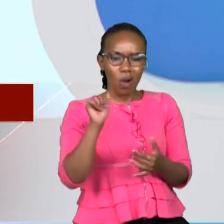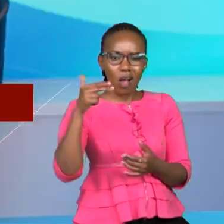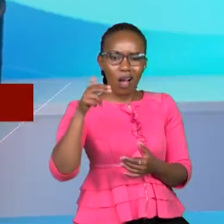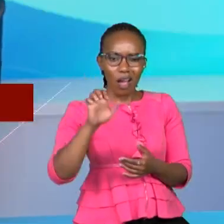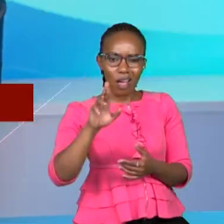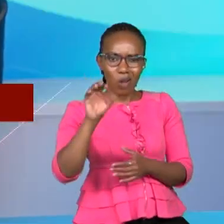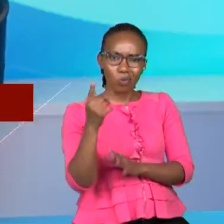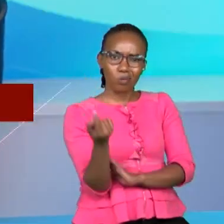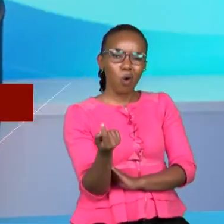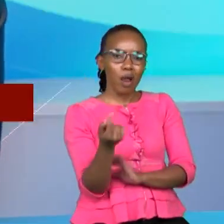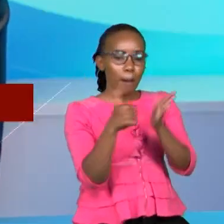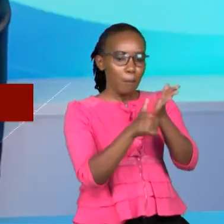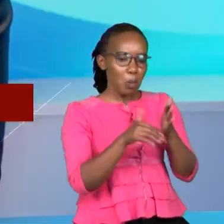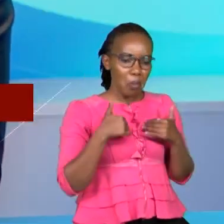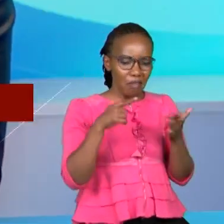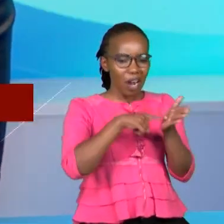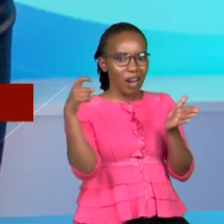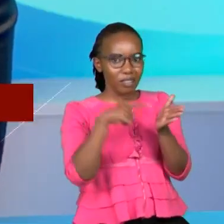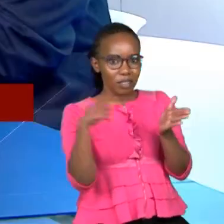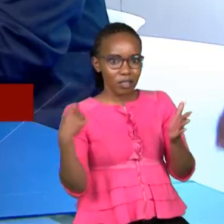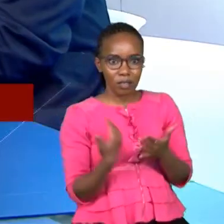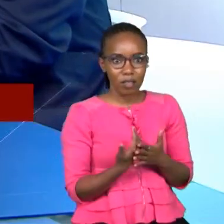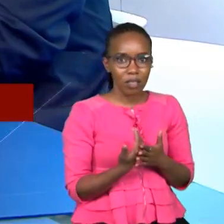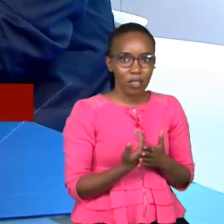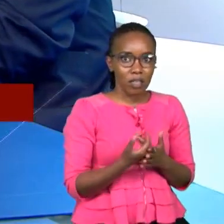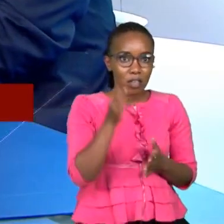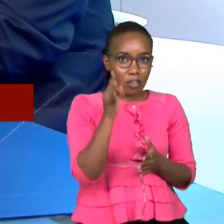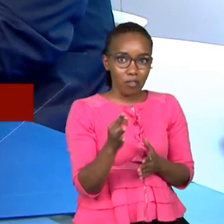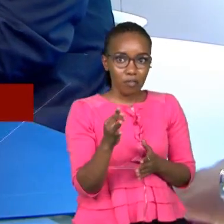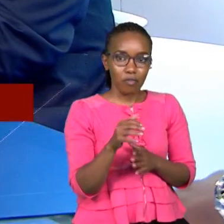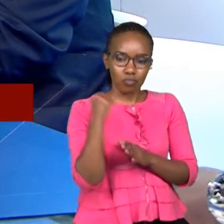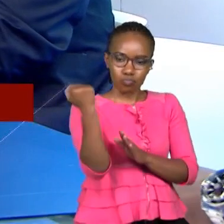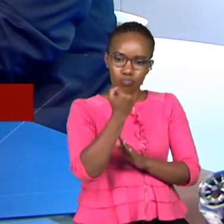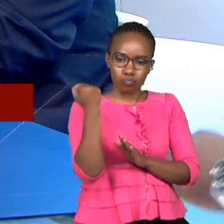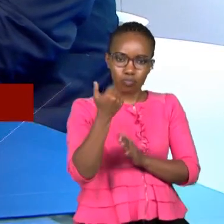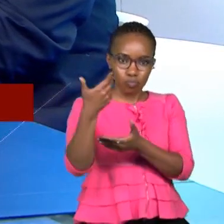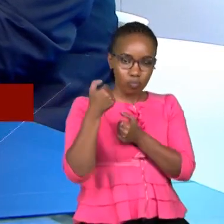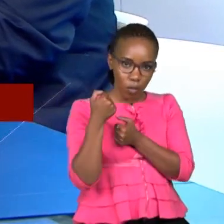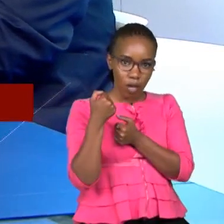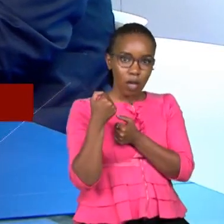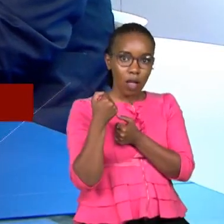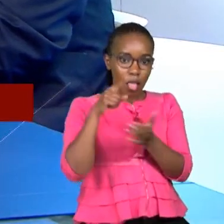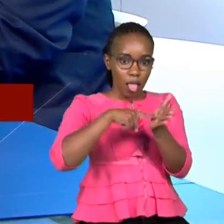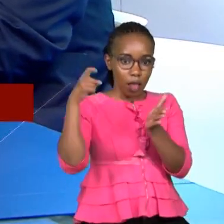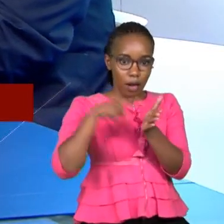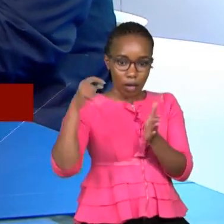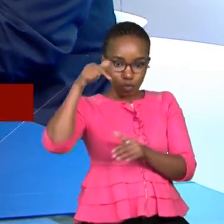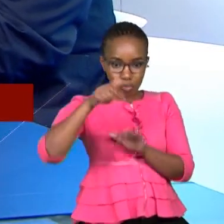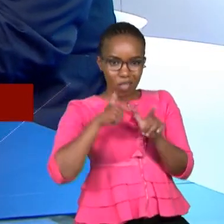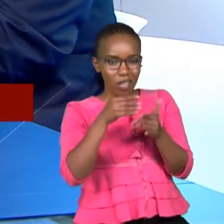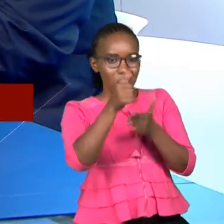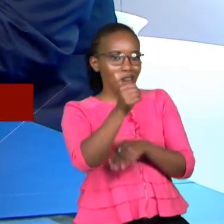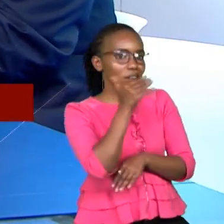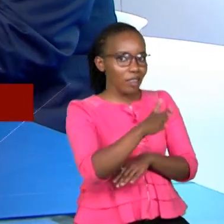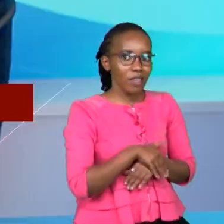a problem of rice being, you know, even if you harvest today, there's nowhere to sell it. Yes. And you find in some instances,